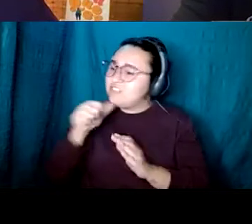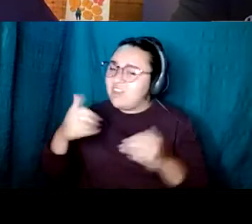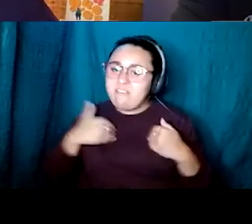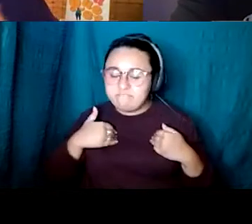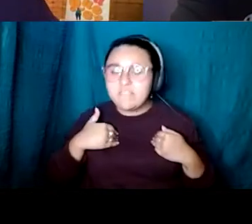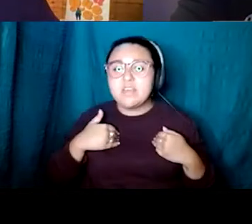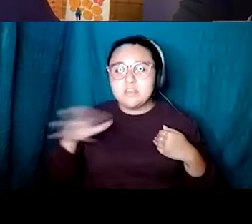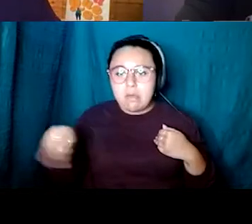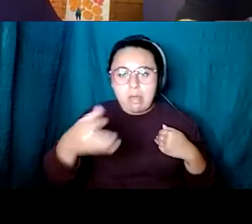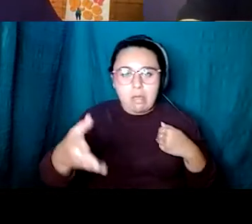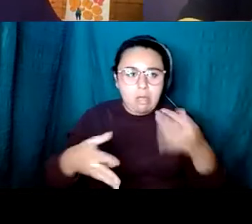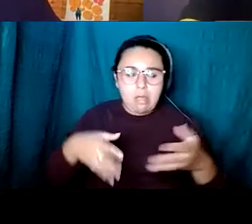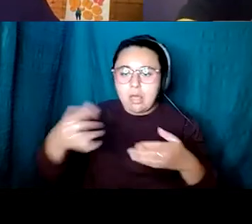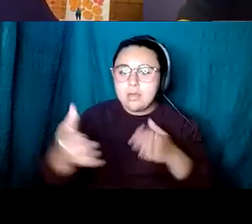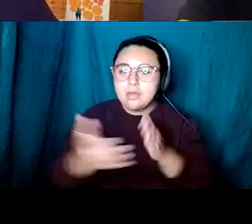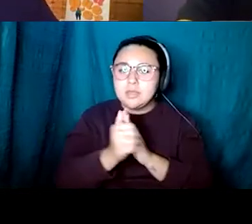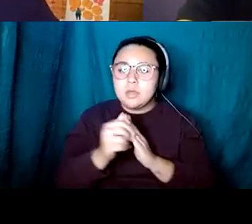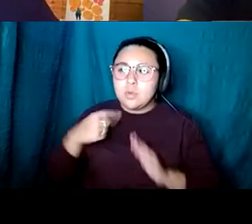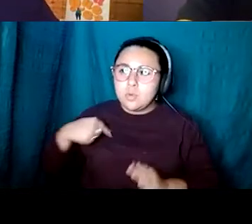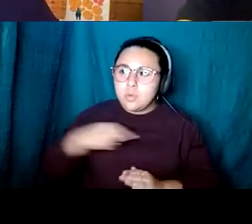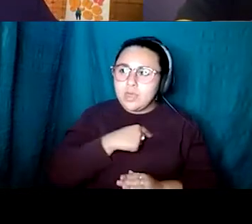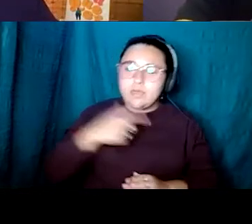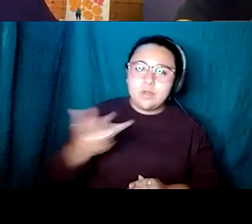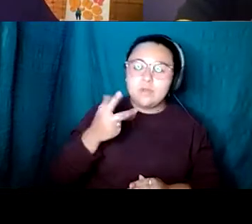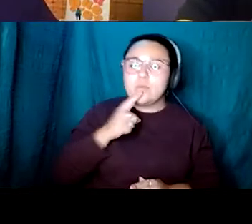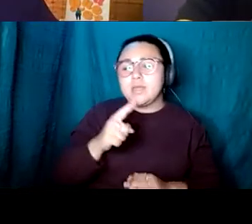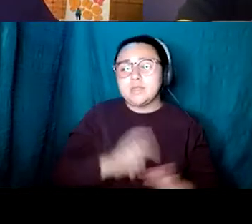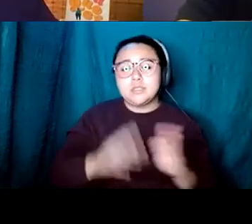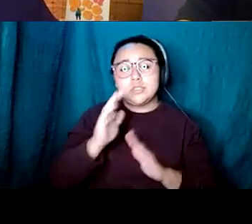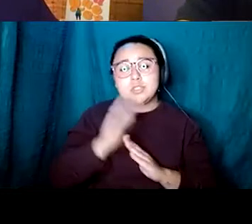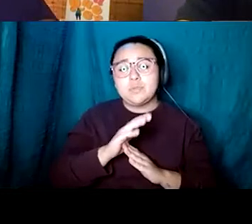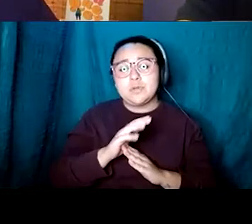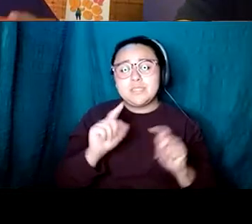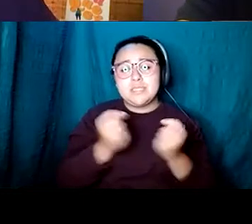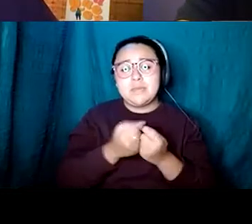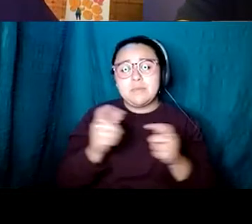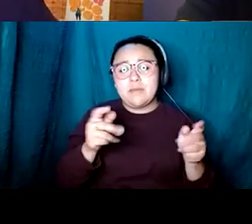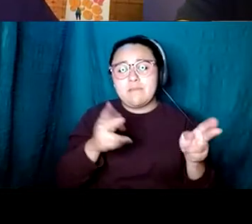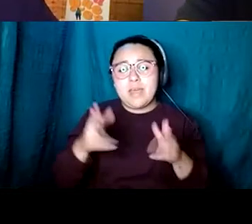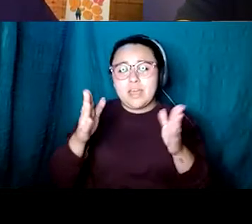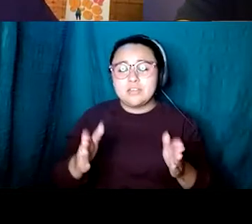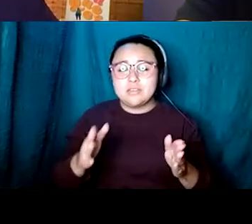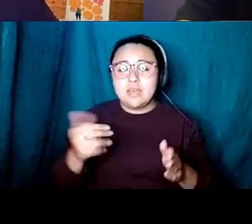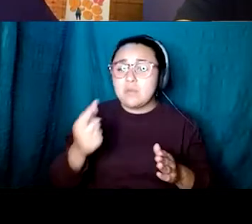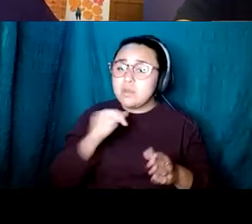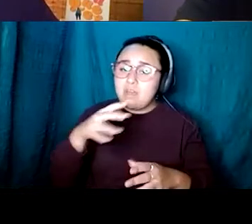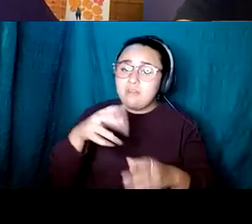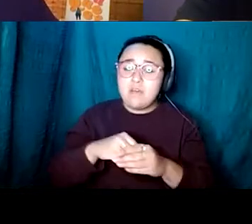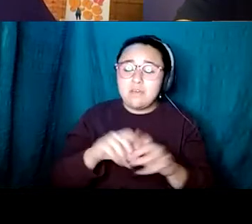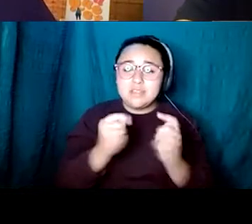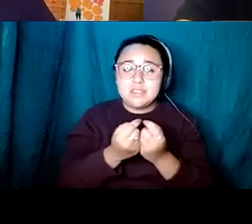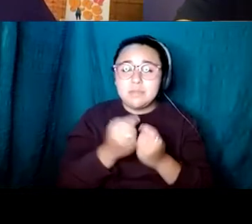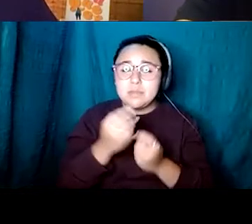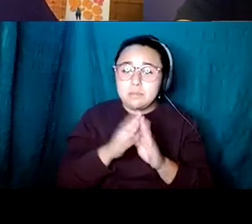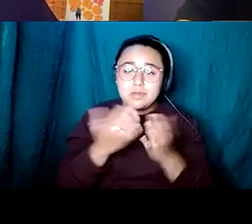Because that's what makes us a super team of editors, because if any one of us was not in this team, this book would still be an idea.